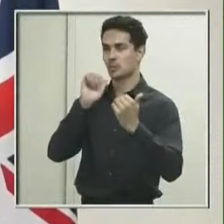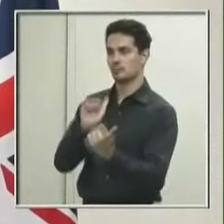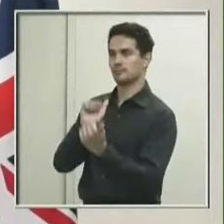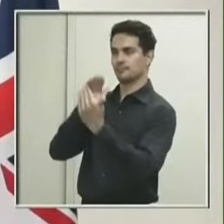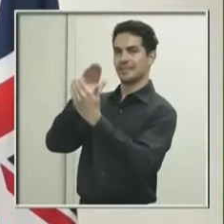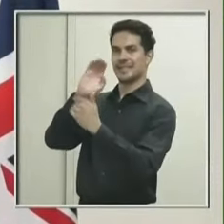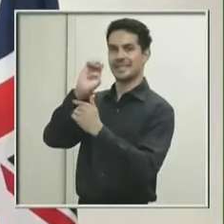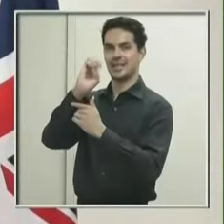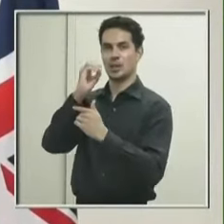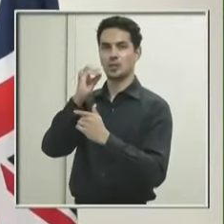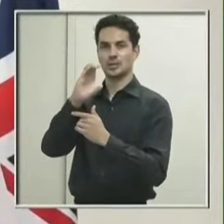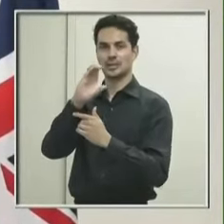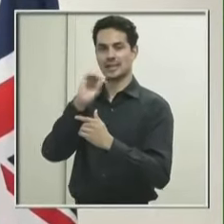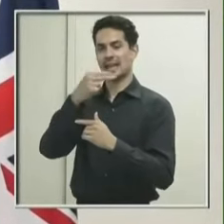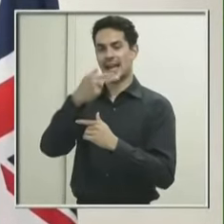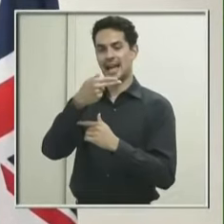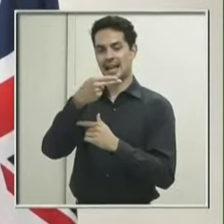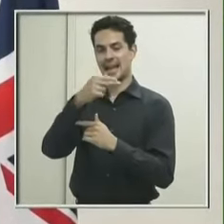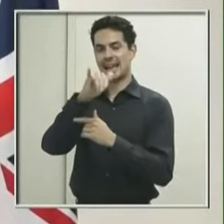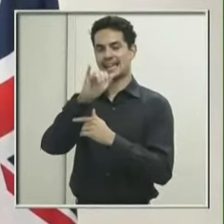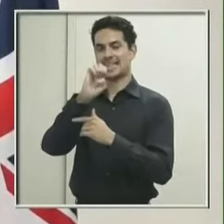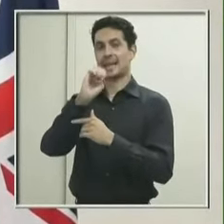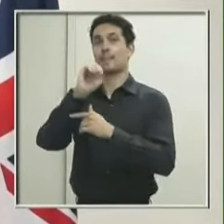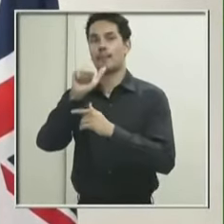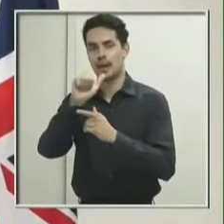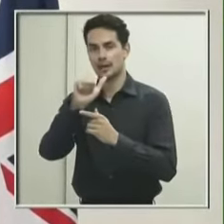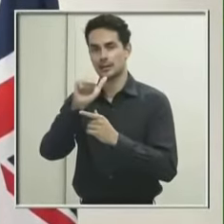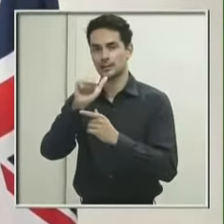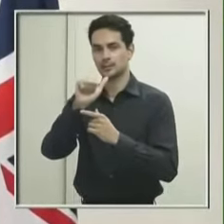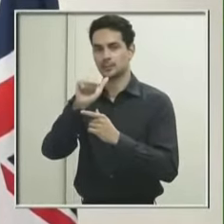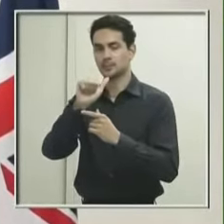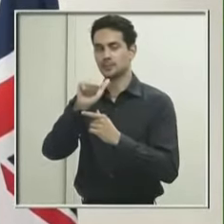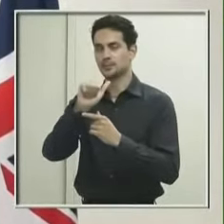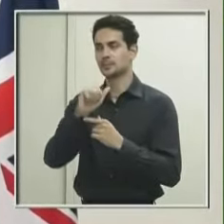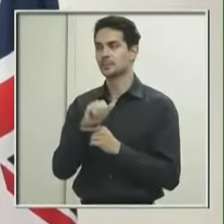EOC and HIEMA. And there is,